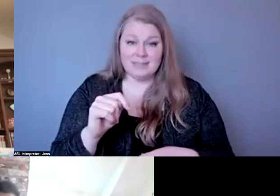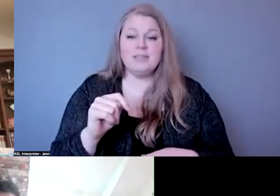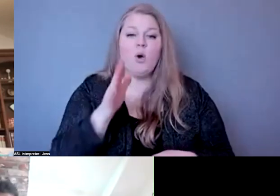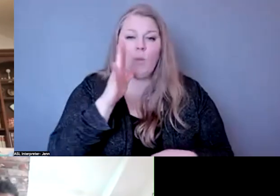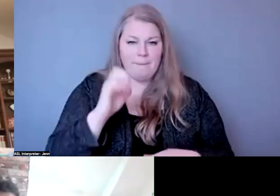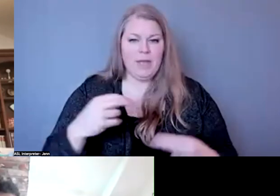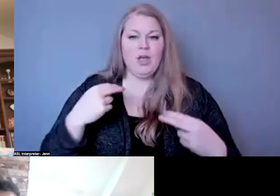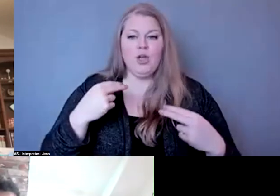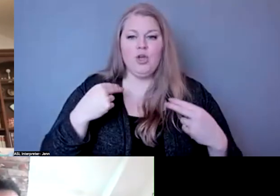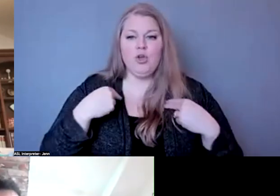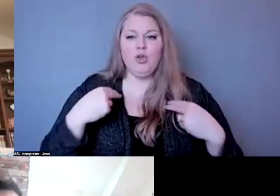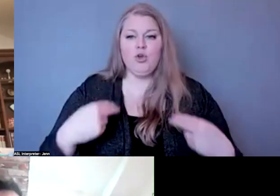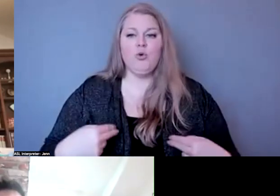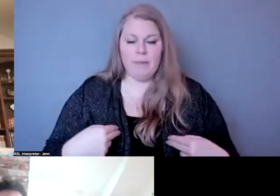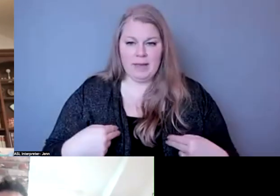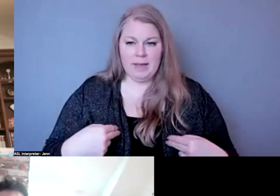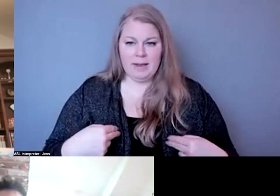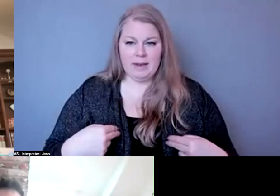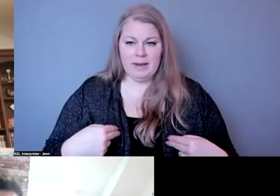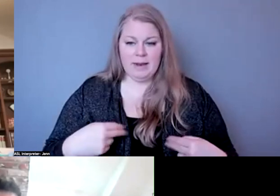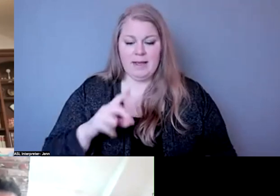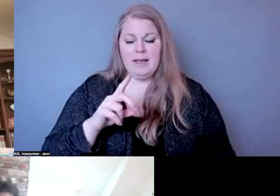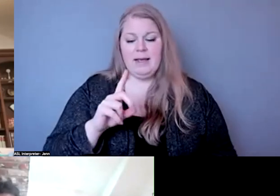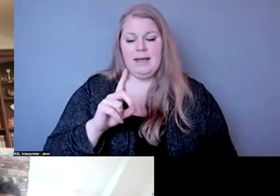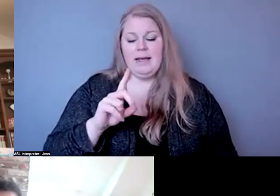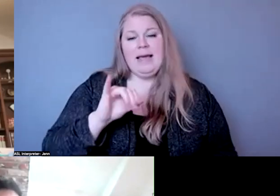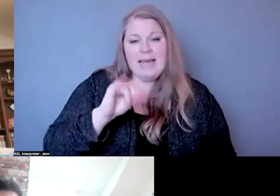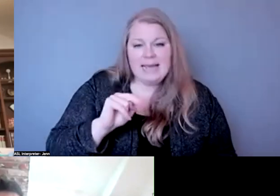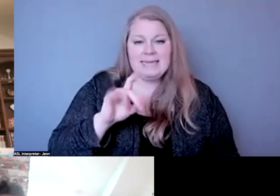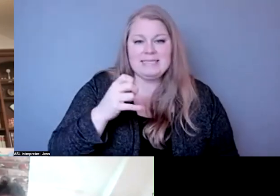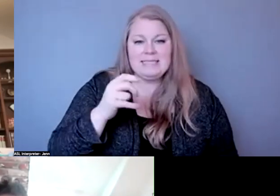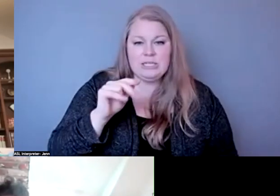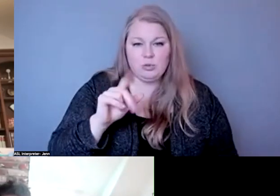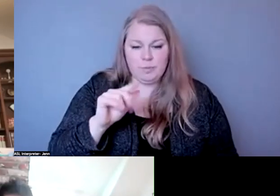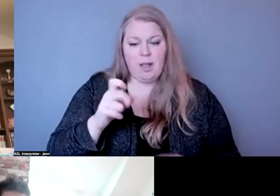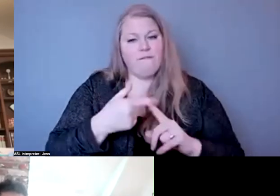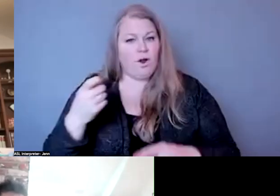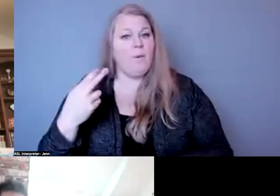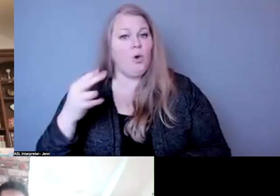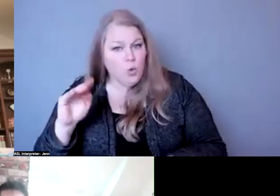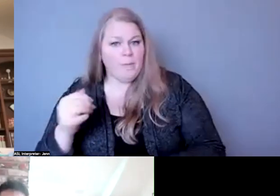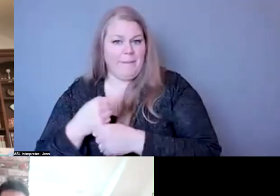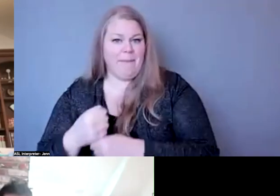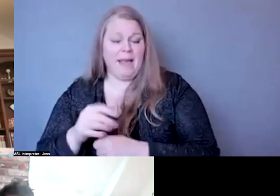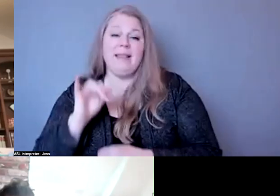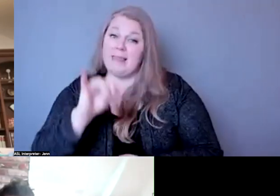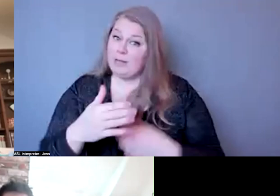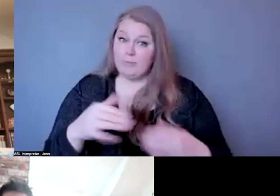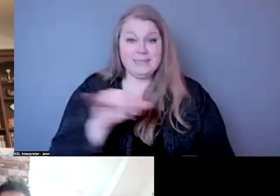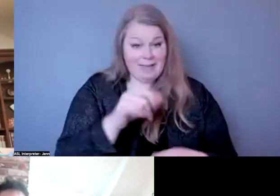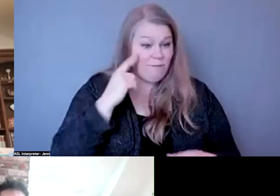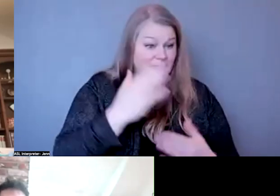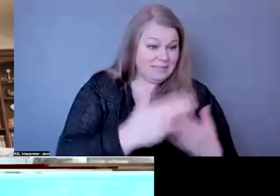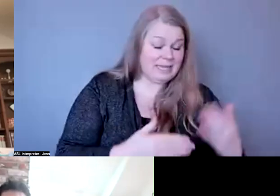human indistinguishable from human generated text, right? That's already the case today for some humans and